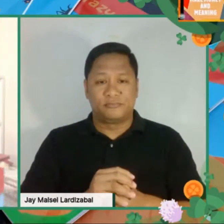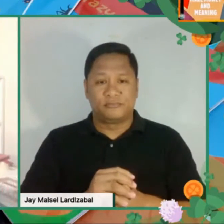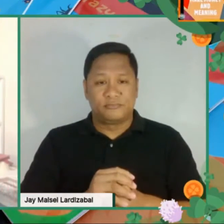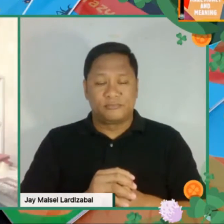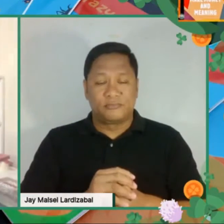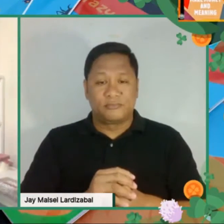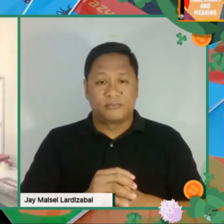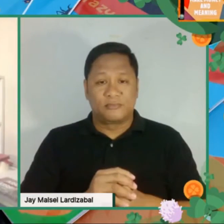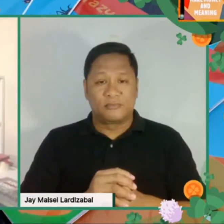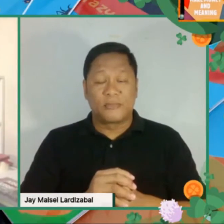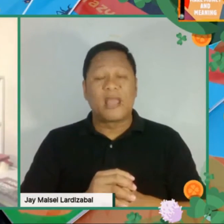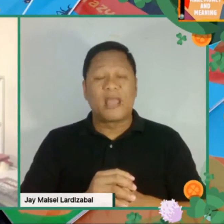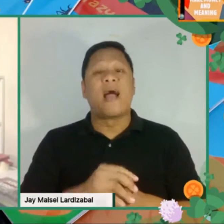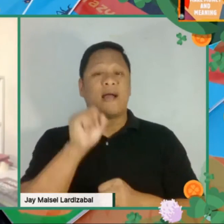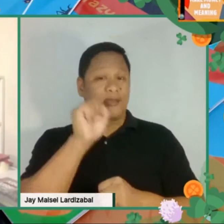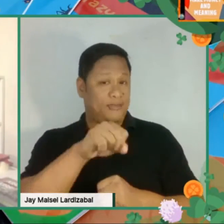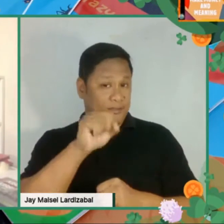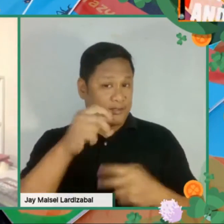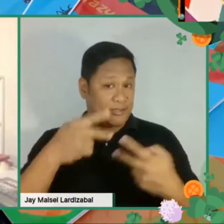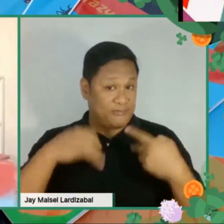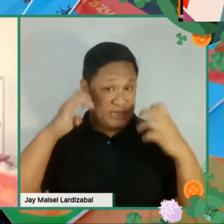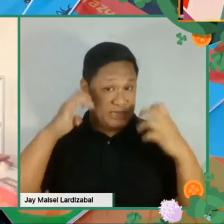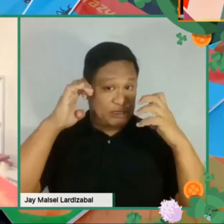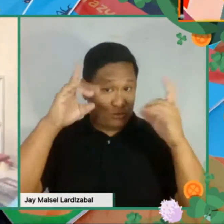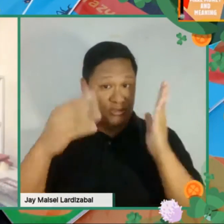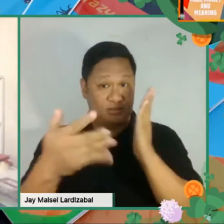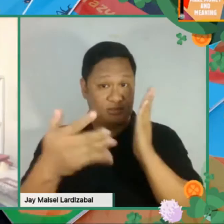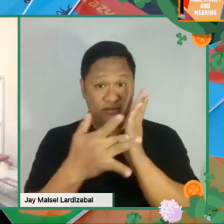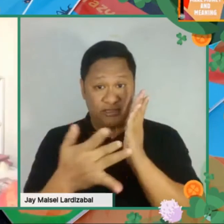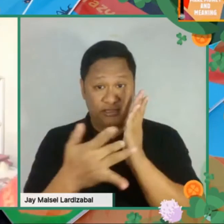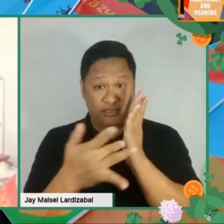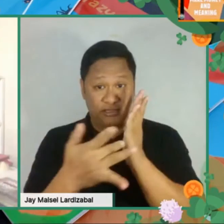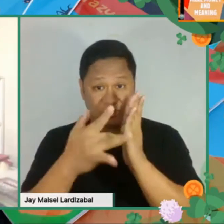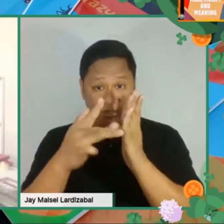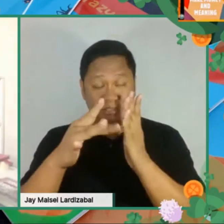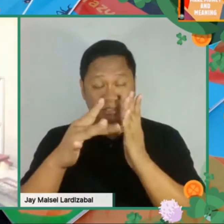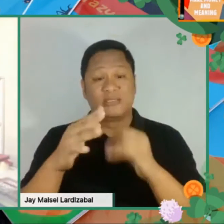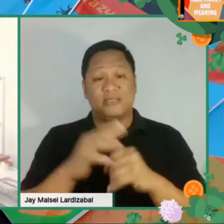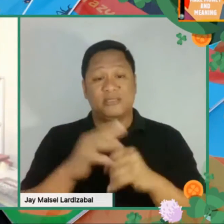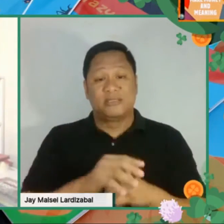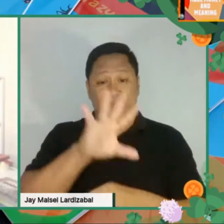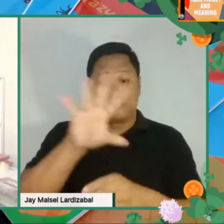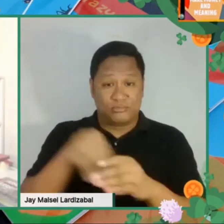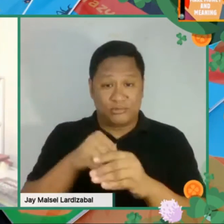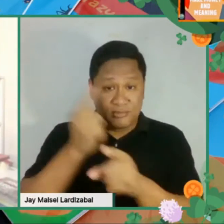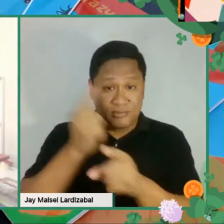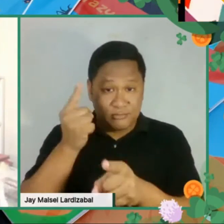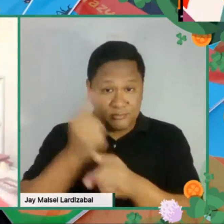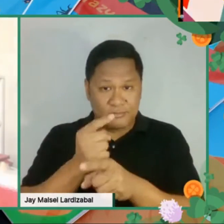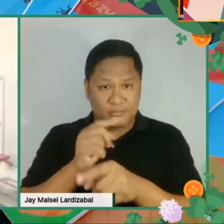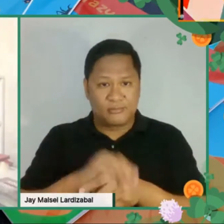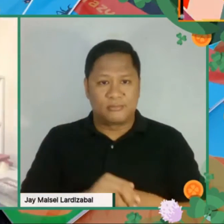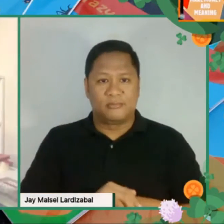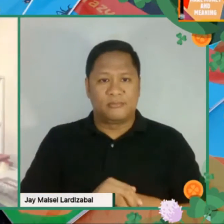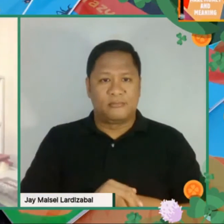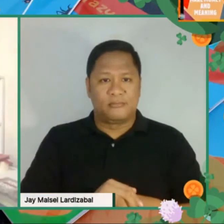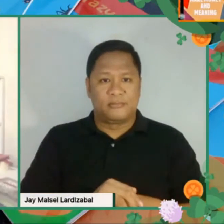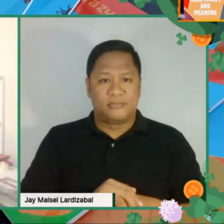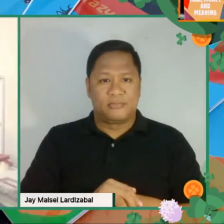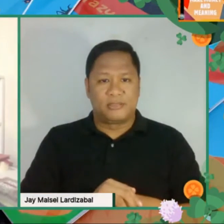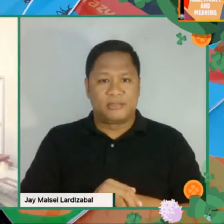there's a educational technology involved Yeah. in this application. Uh-huh. So for